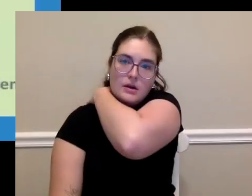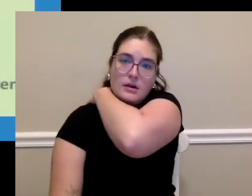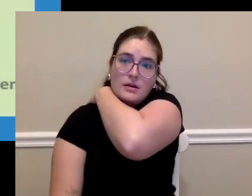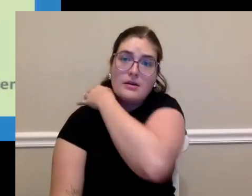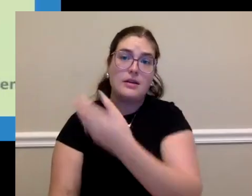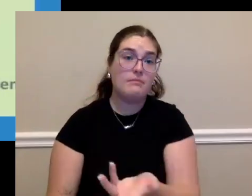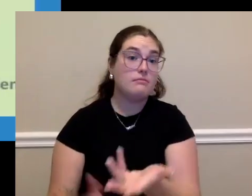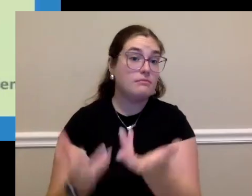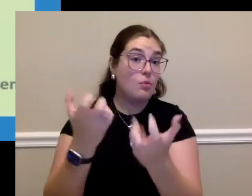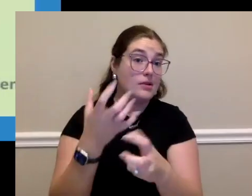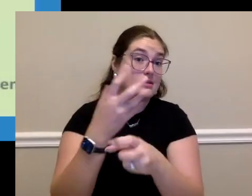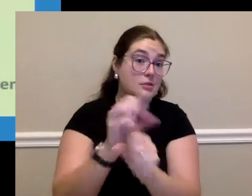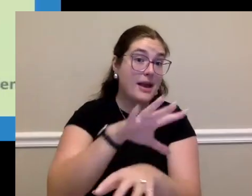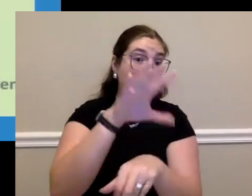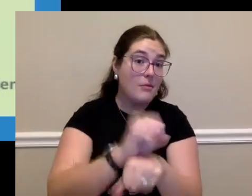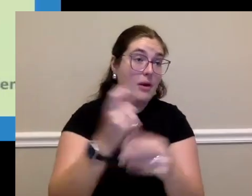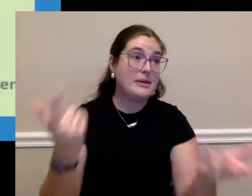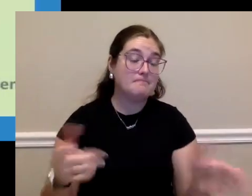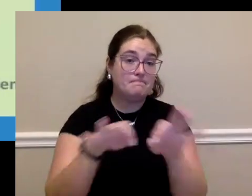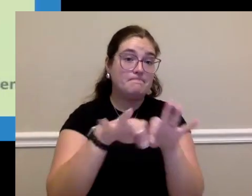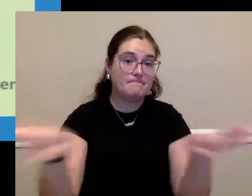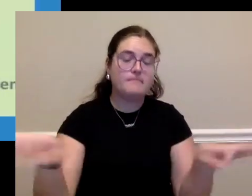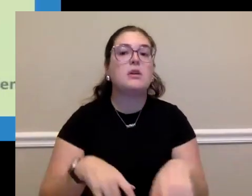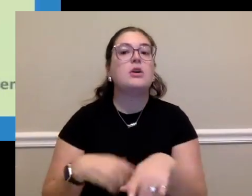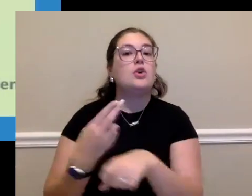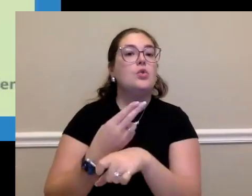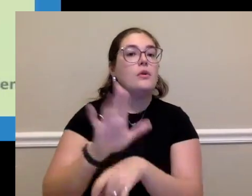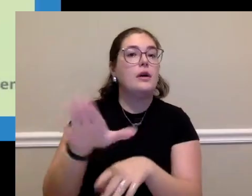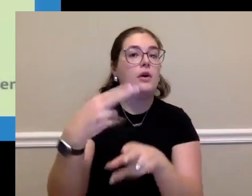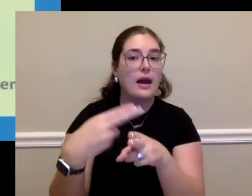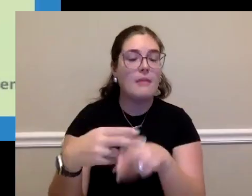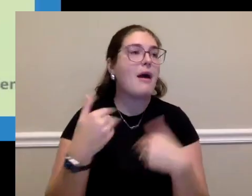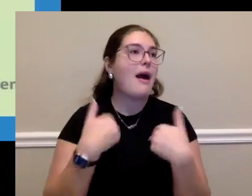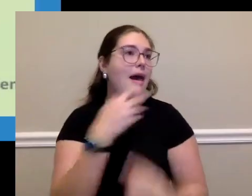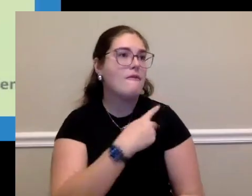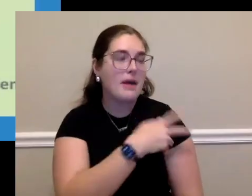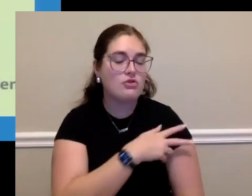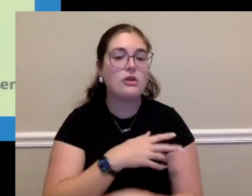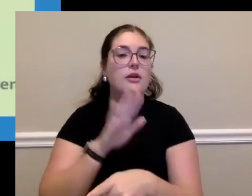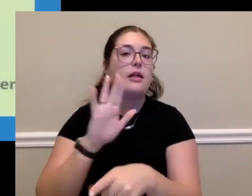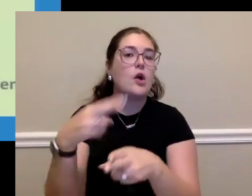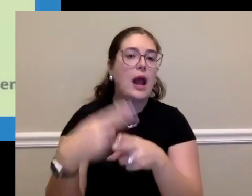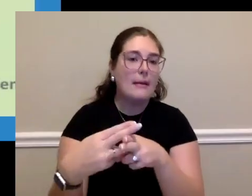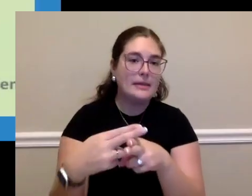appointment or use their name. I have a patient. The patient's name